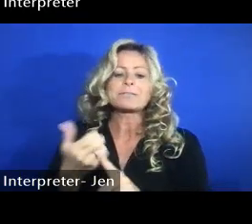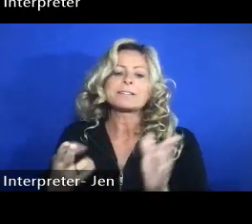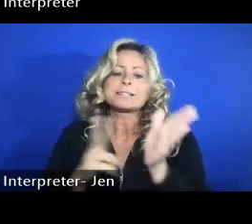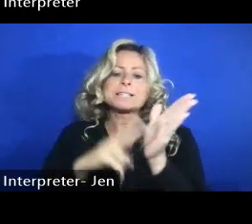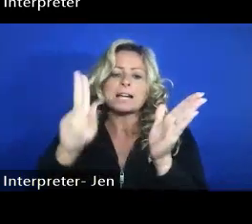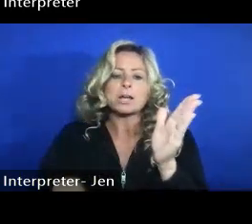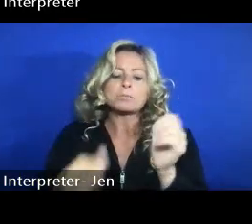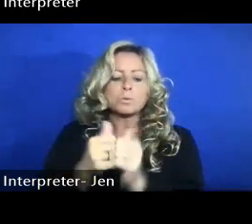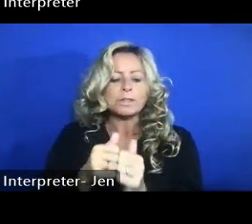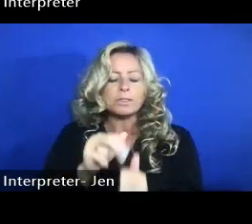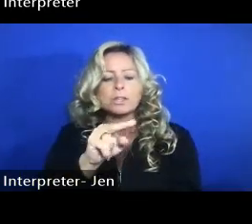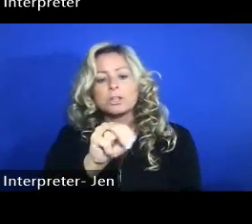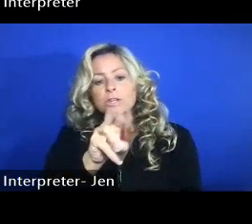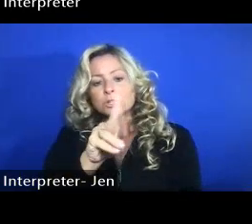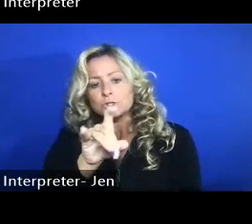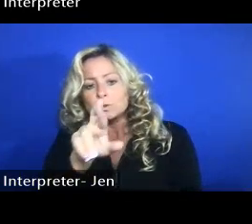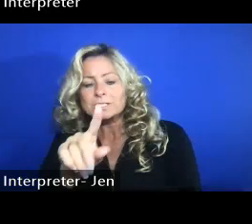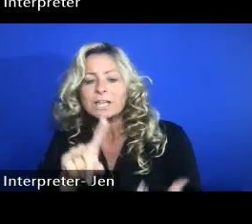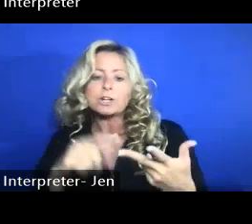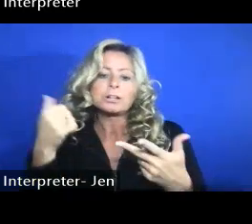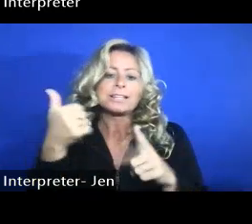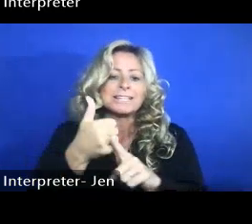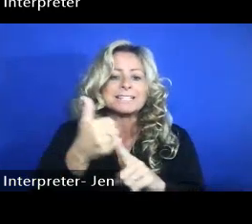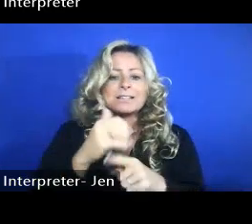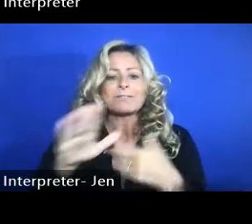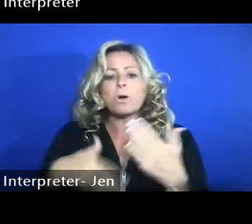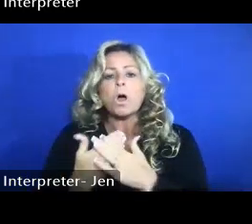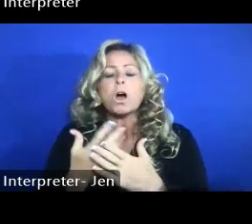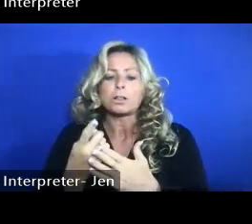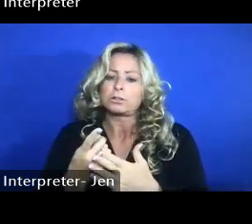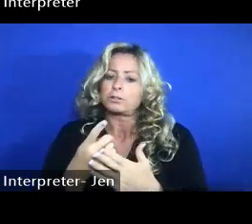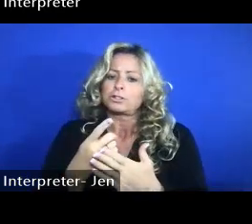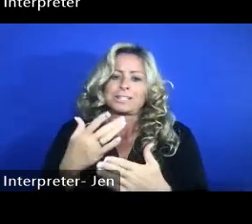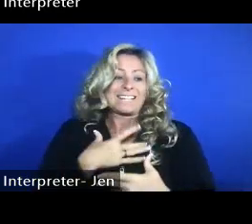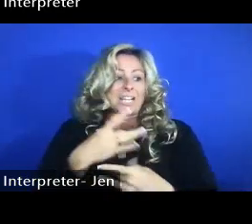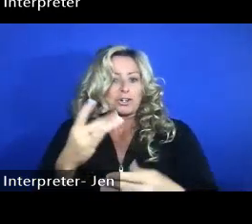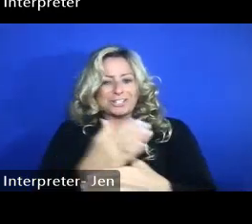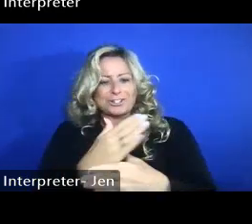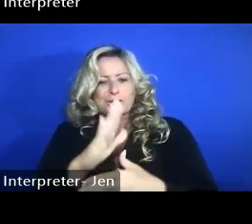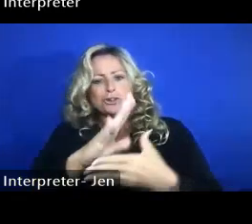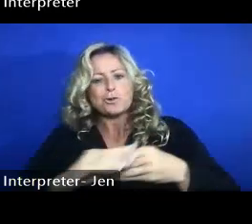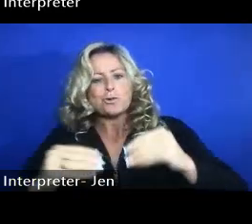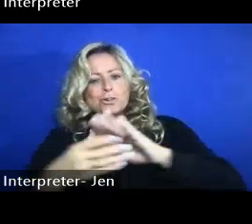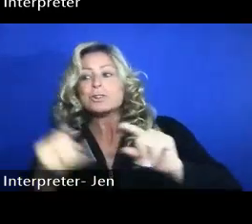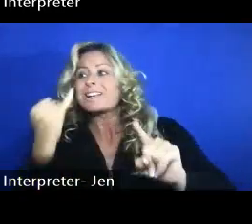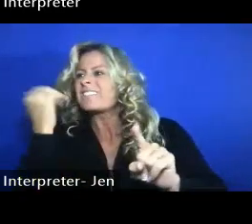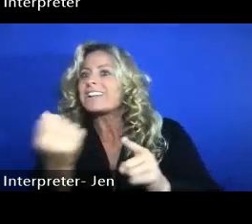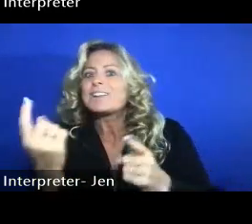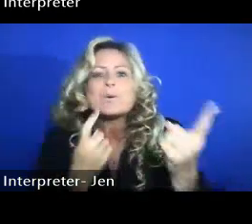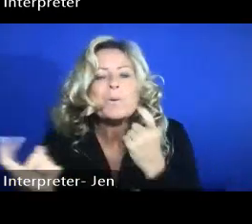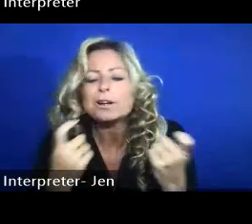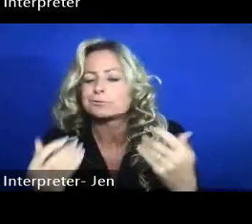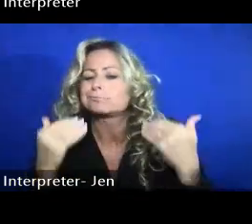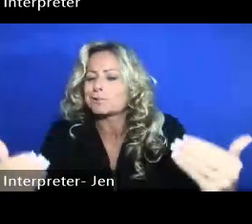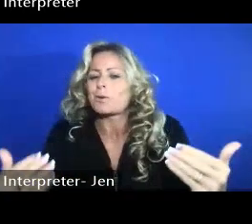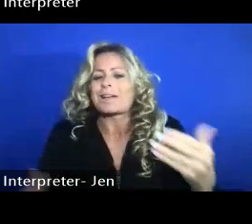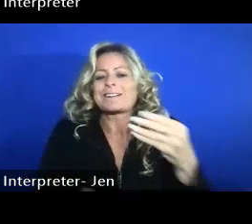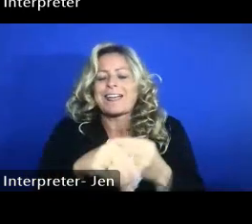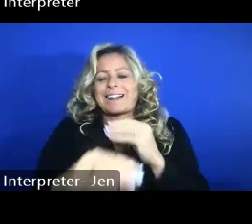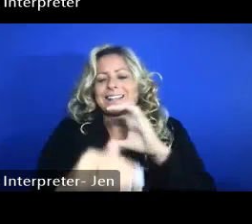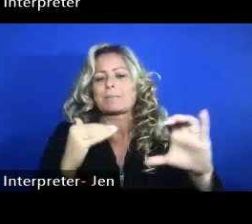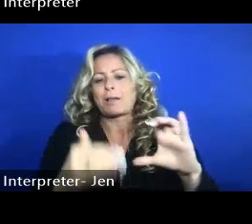social media, or our story form if you're interested in sharing your story. And then if you have any questions, this is our email address